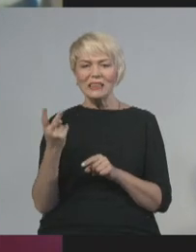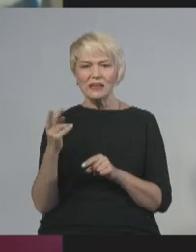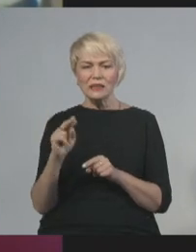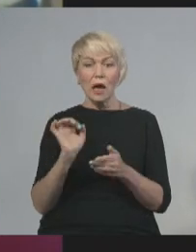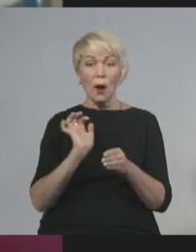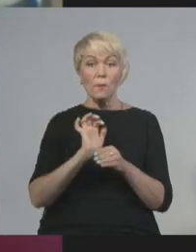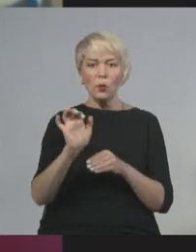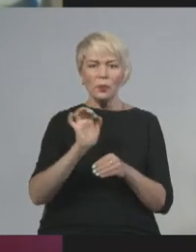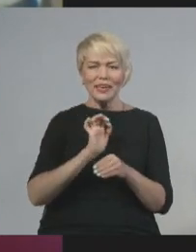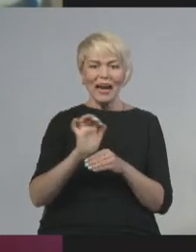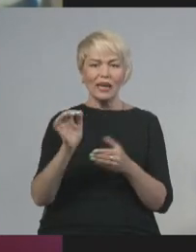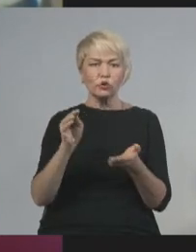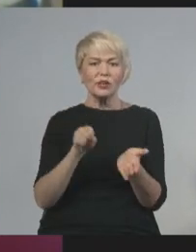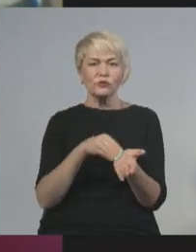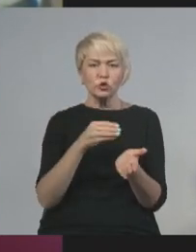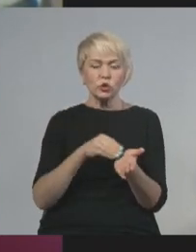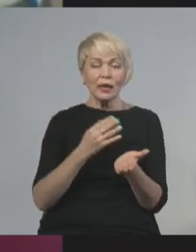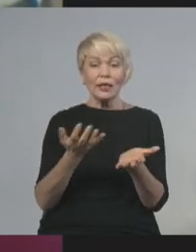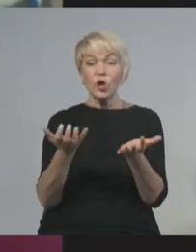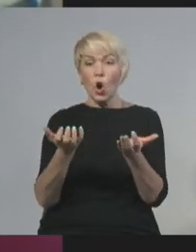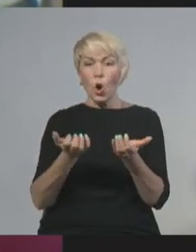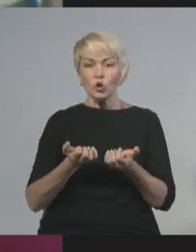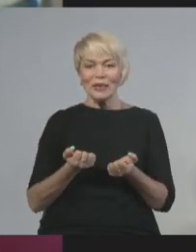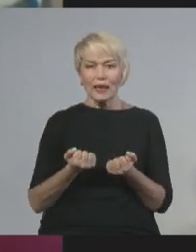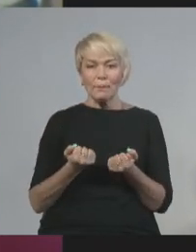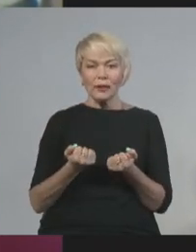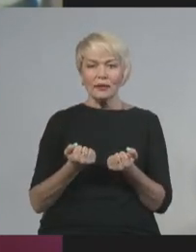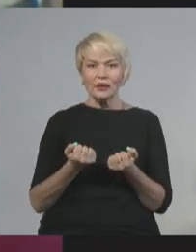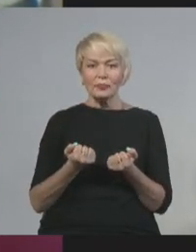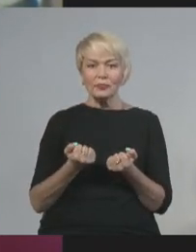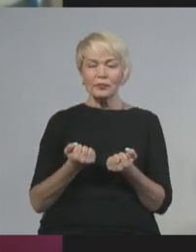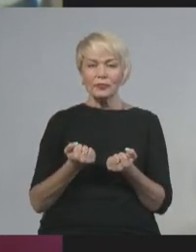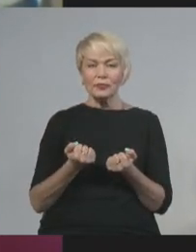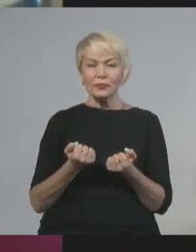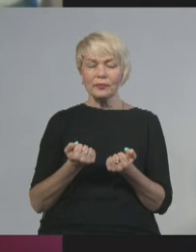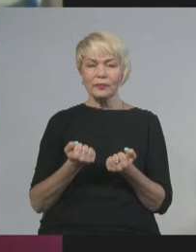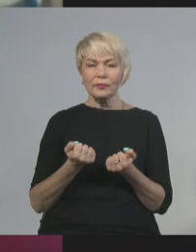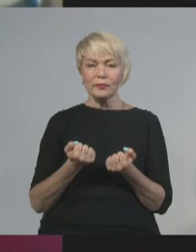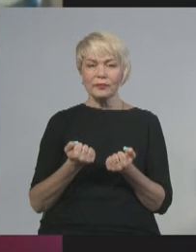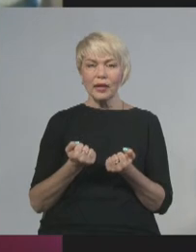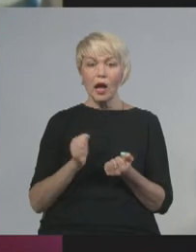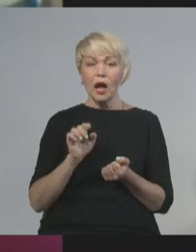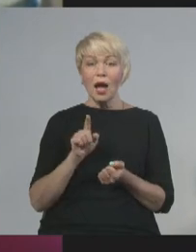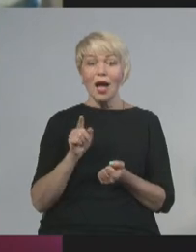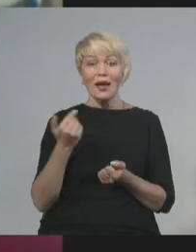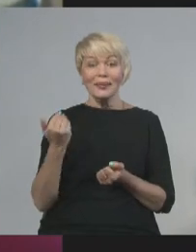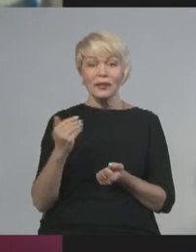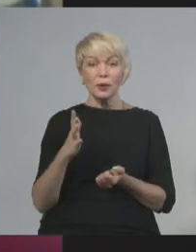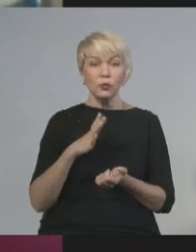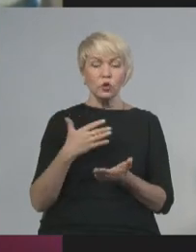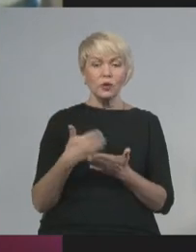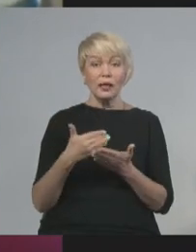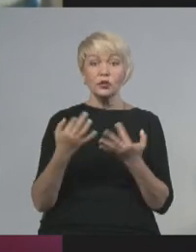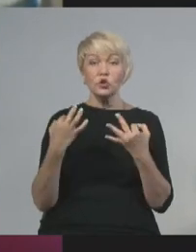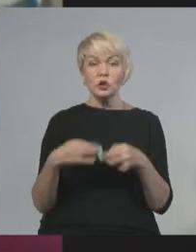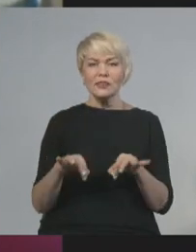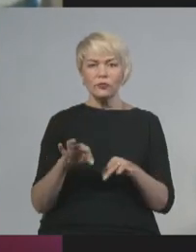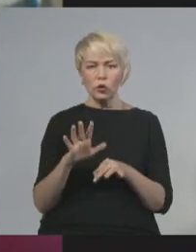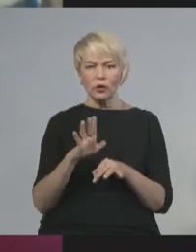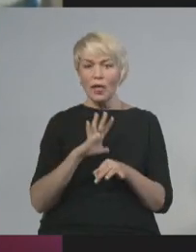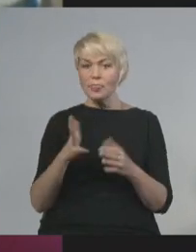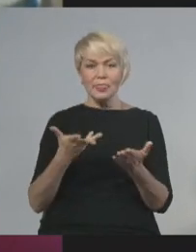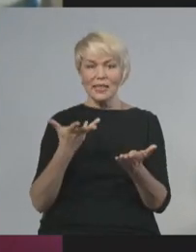some release relief from taxes for three months and some small financial